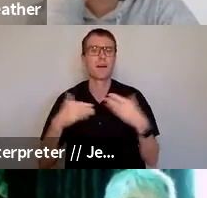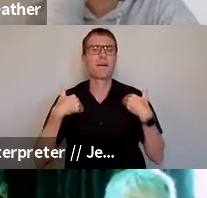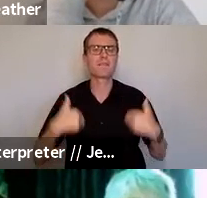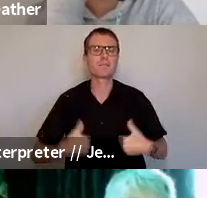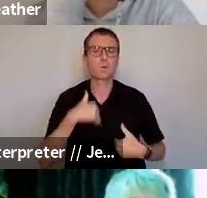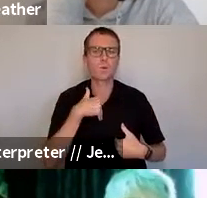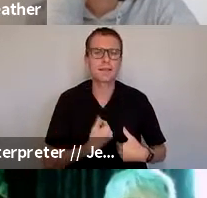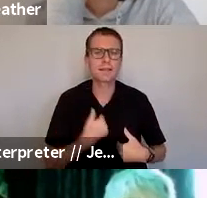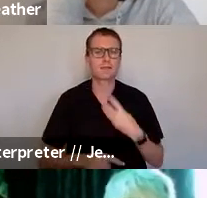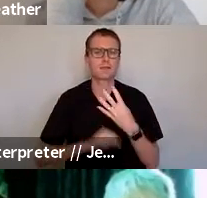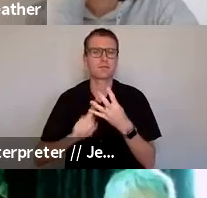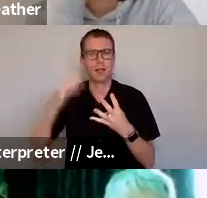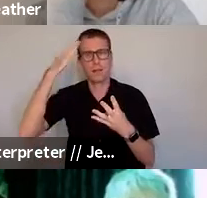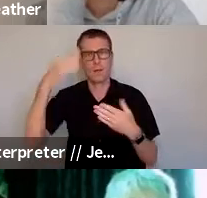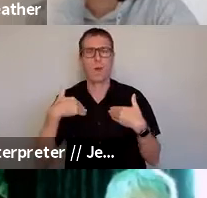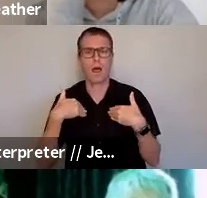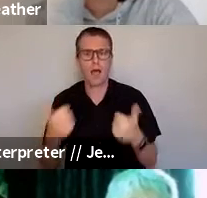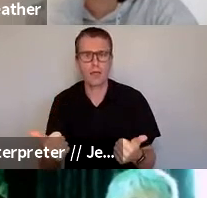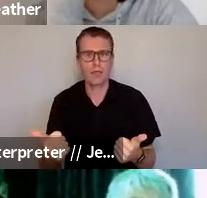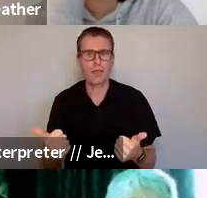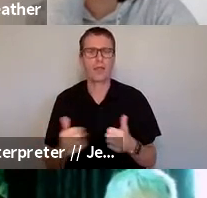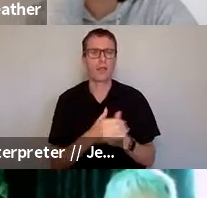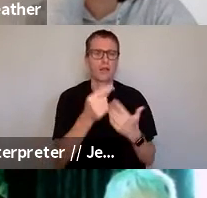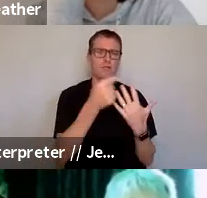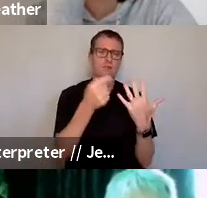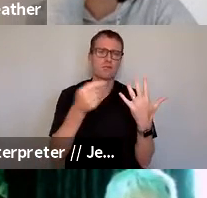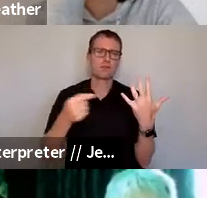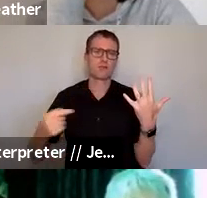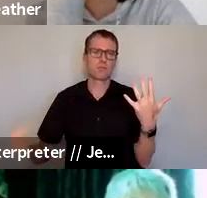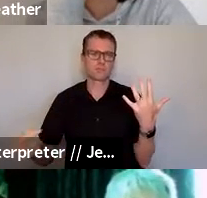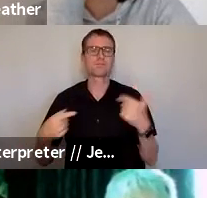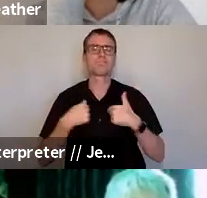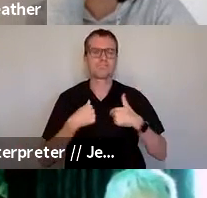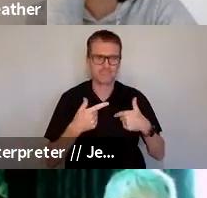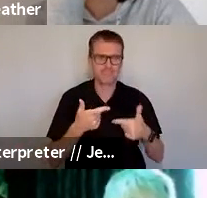right across the spectrum of our communities and our humanity.